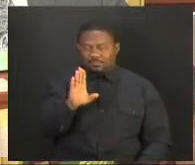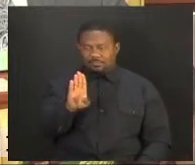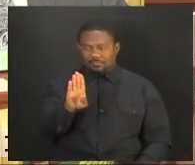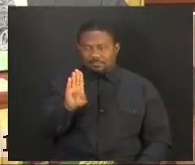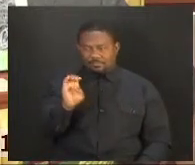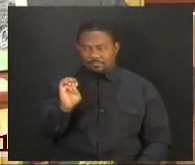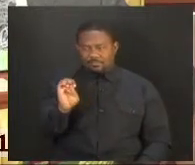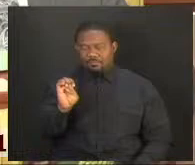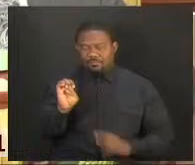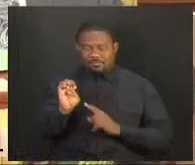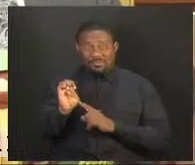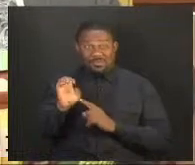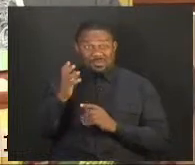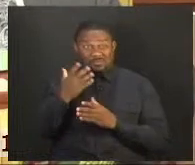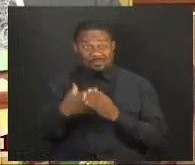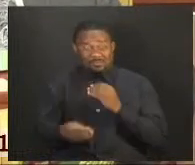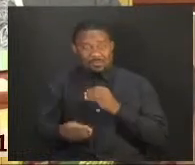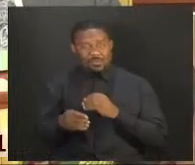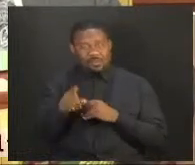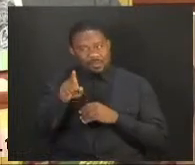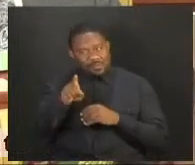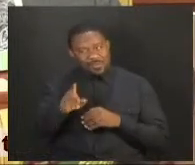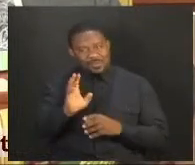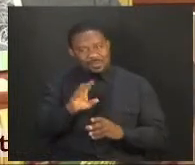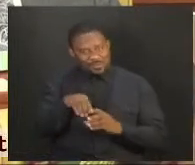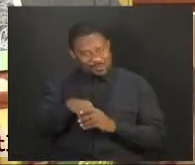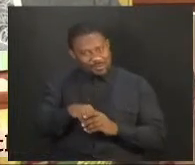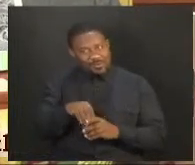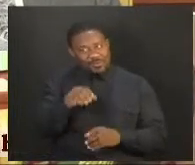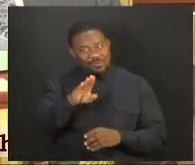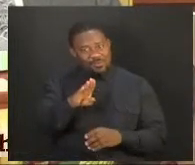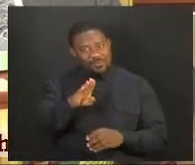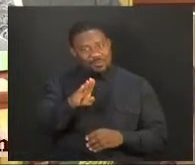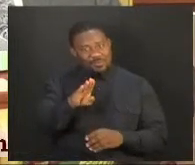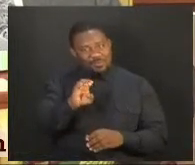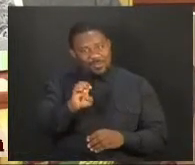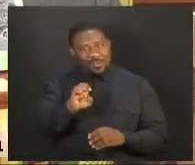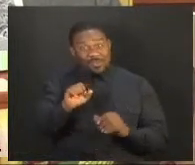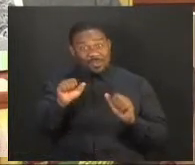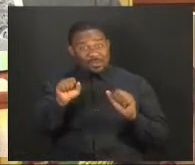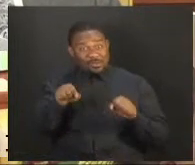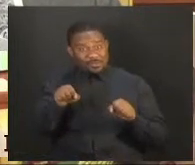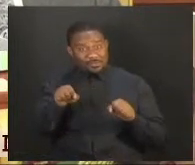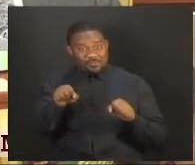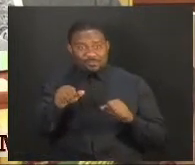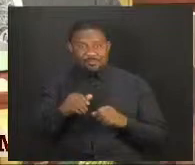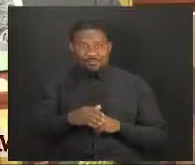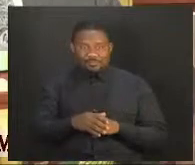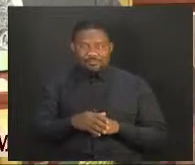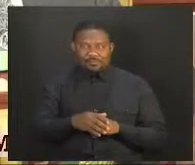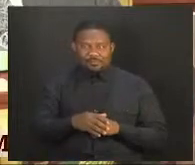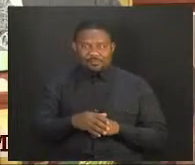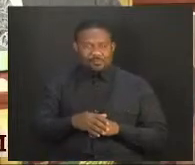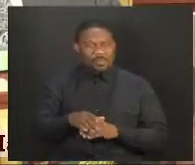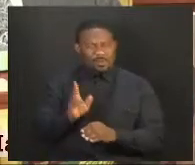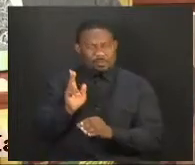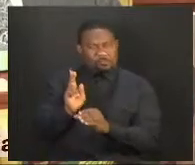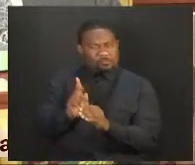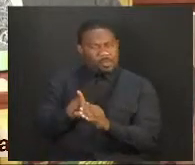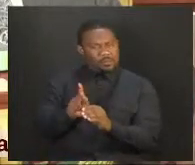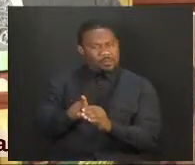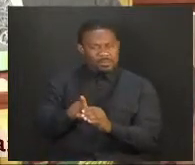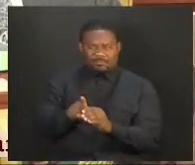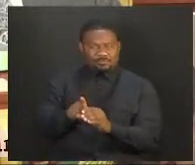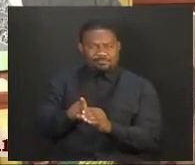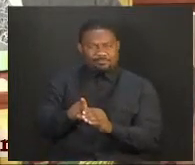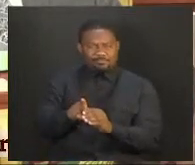be included in the sentence, be able to, and we'll replace participate with partner. We'll